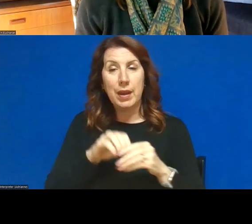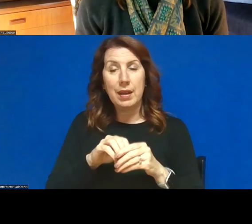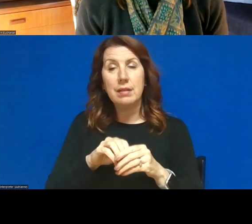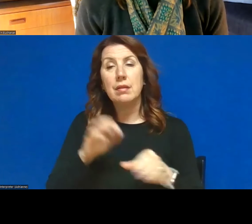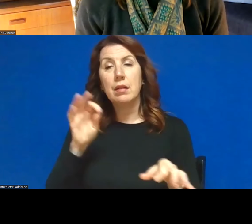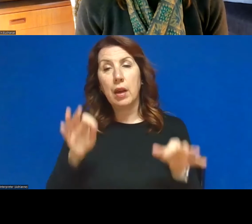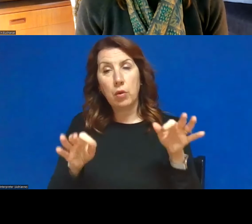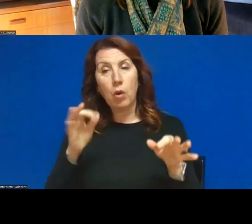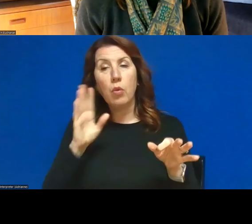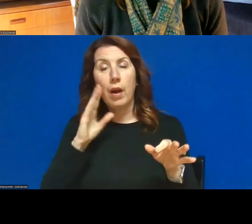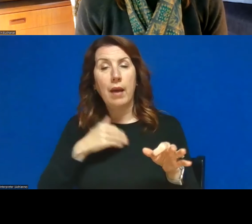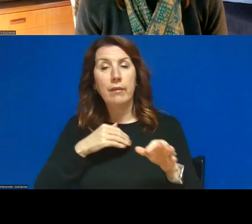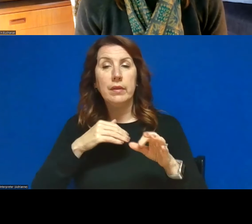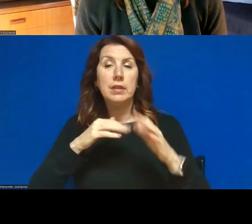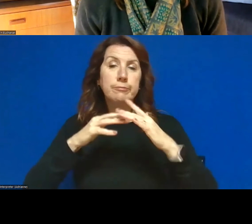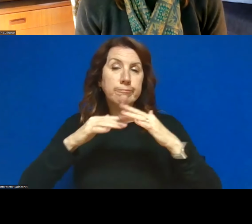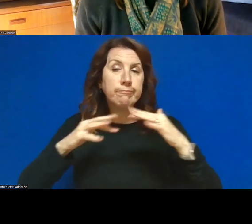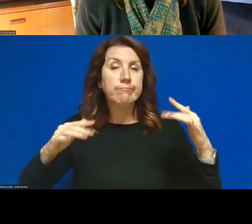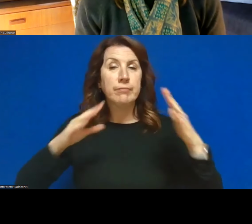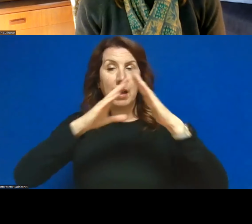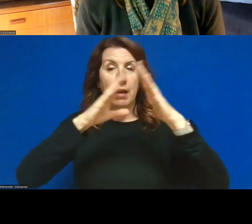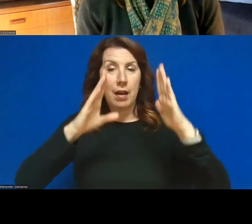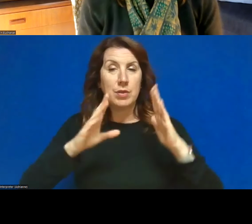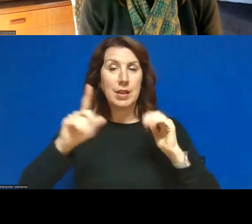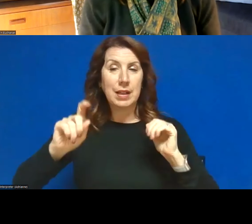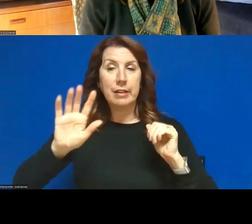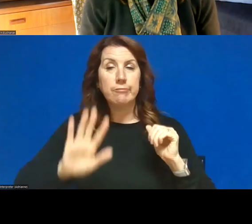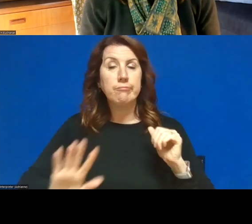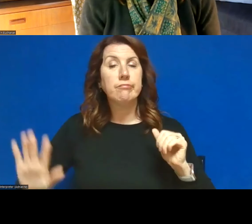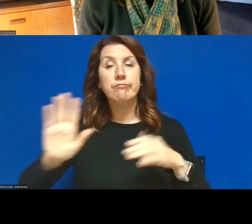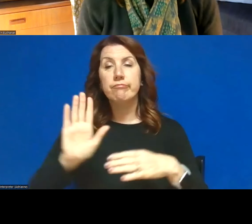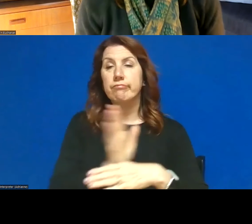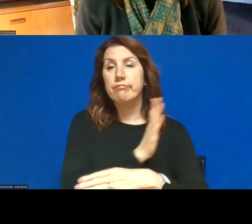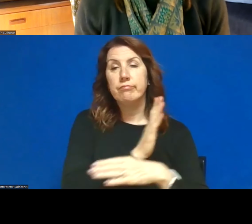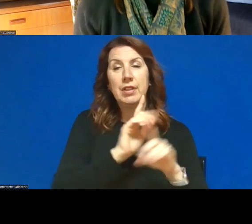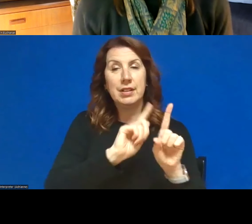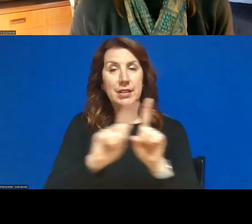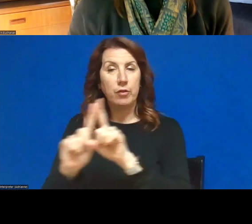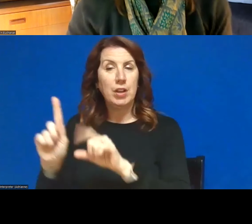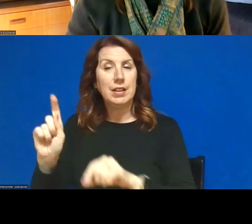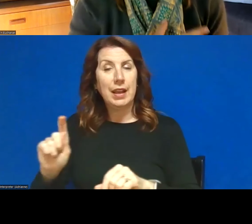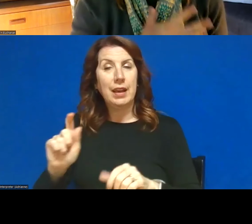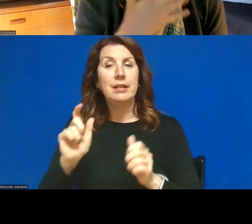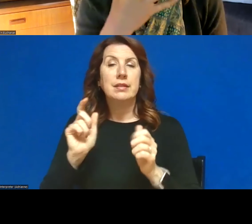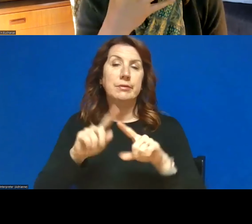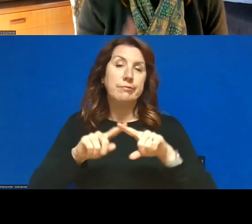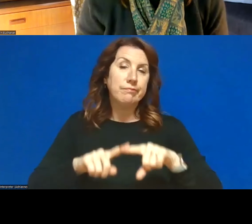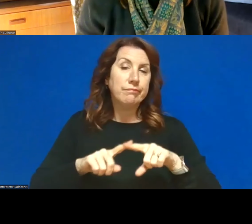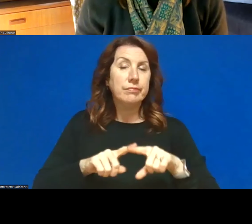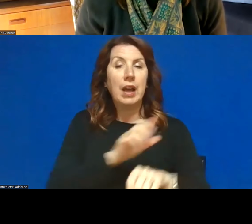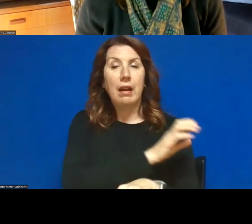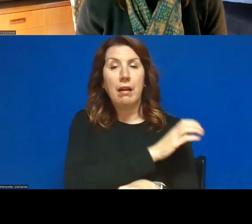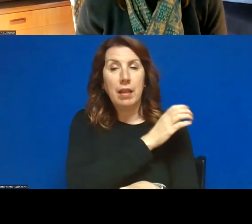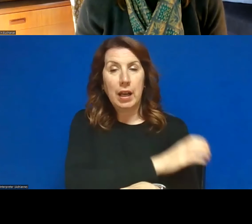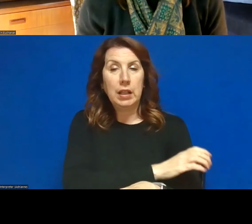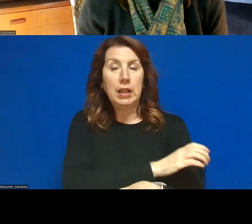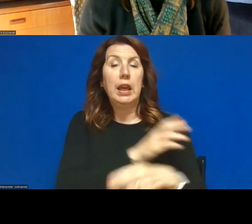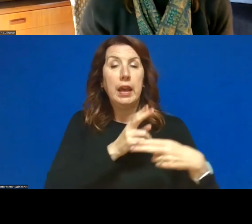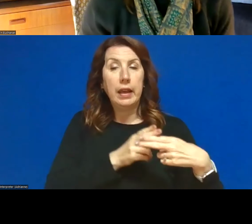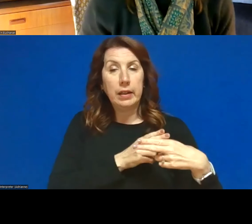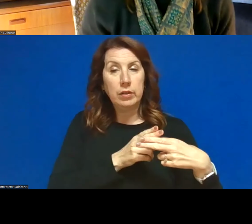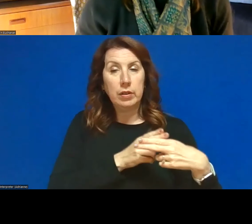really diverse housing needs across a housing continuum with typologies ranging from clinically enhanced interim housing